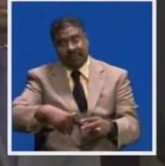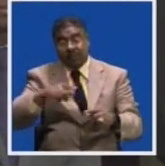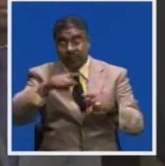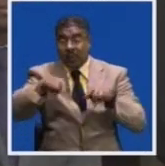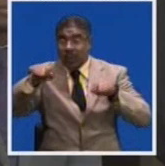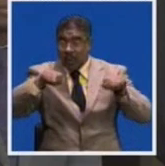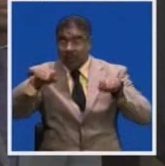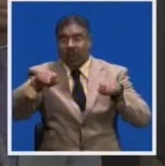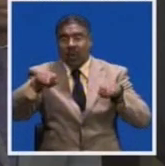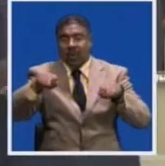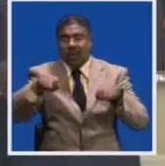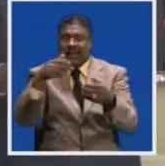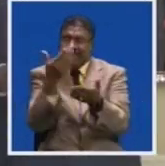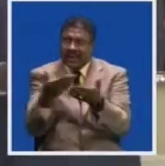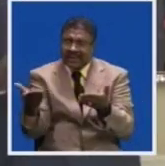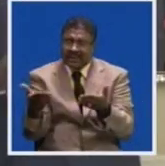the assets,